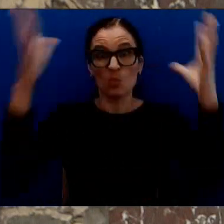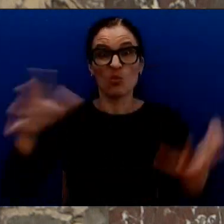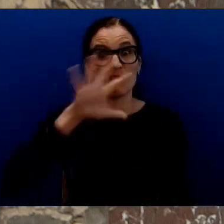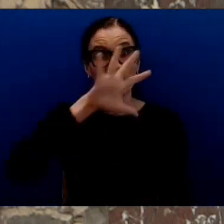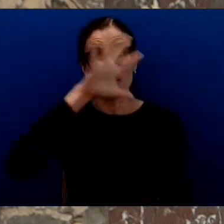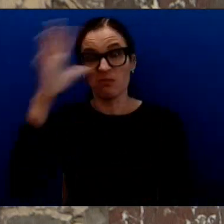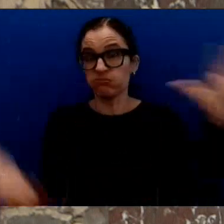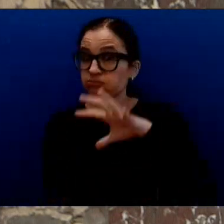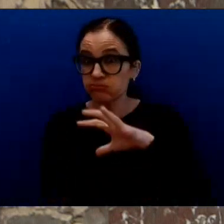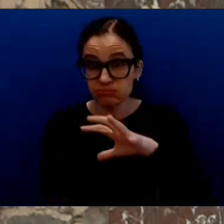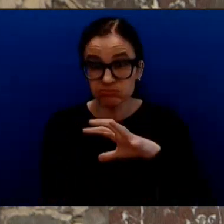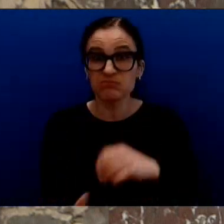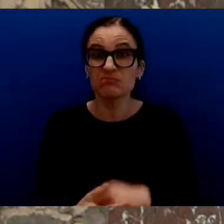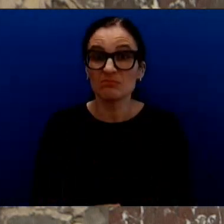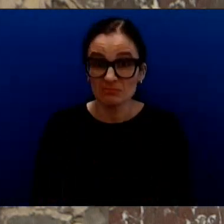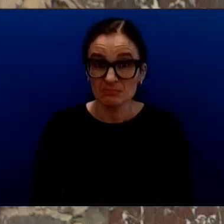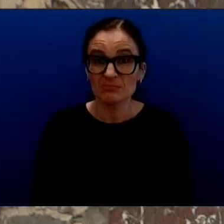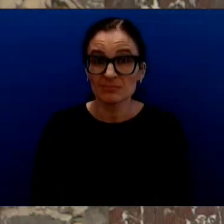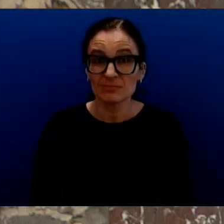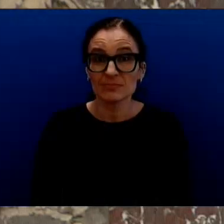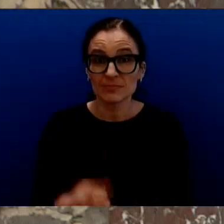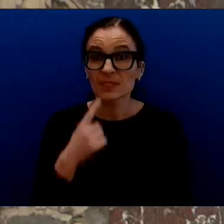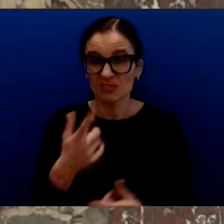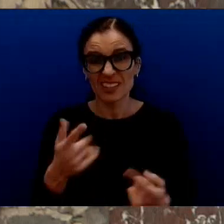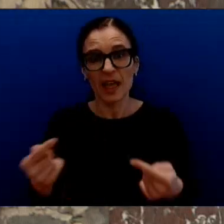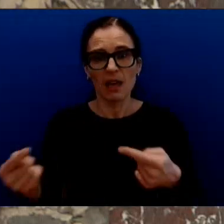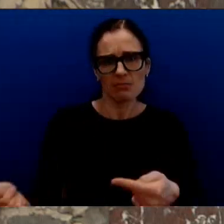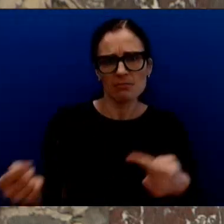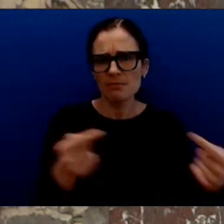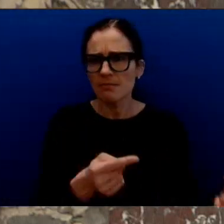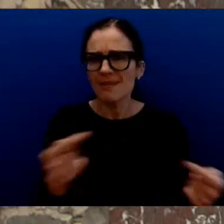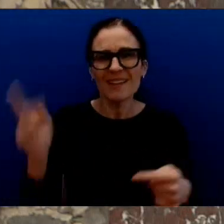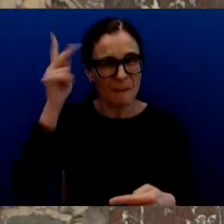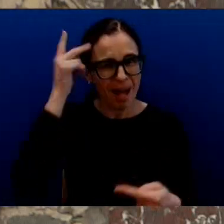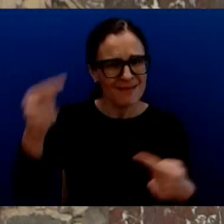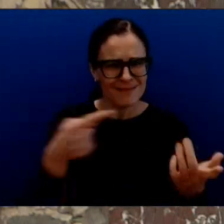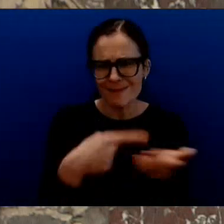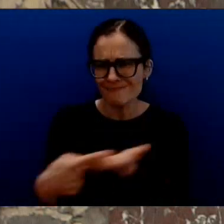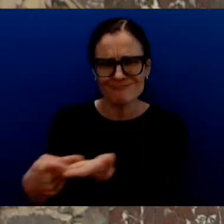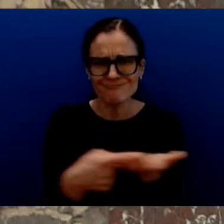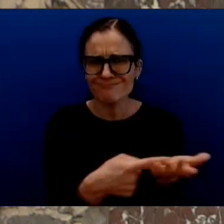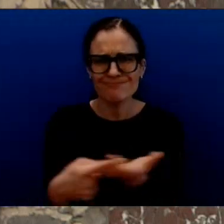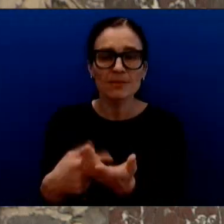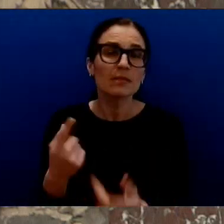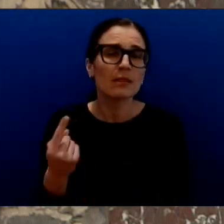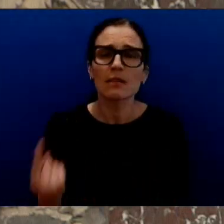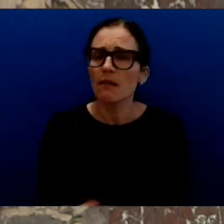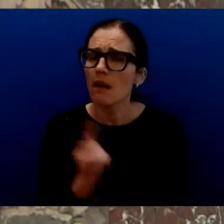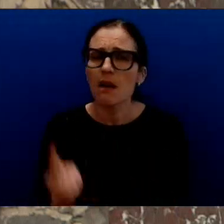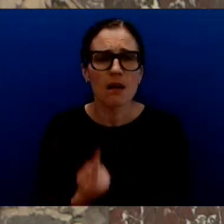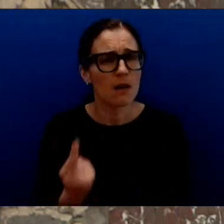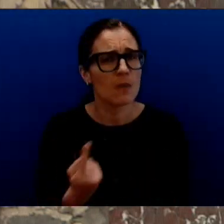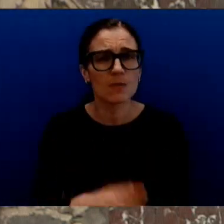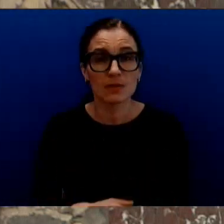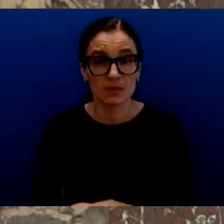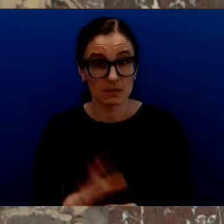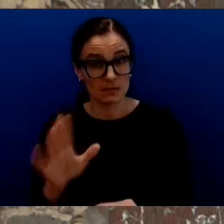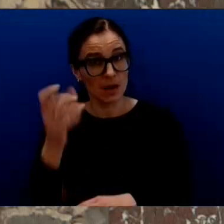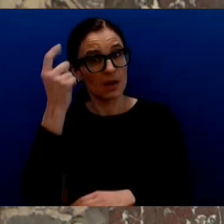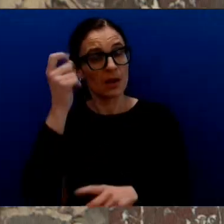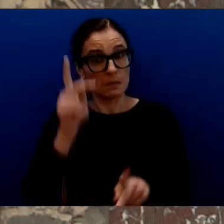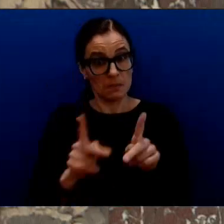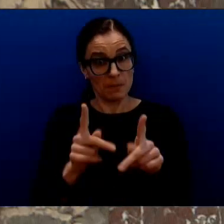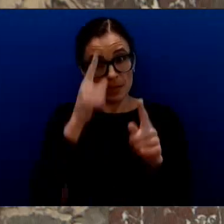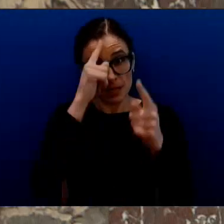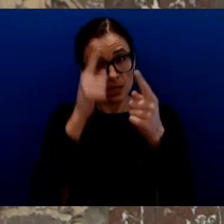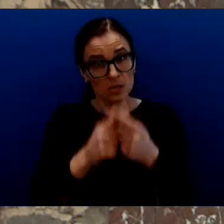but it was built on a shared understanding of basic facts. We could disagree on an approach, but we agreed on the underlying